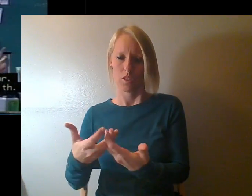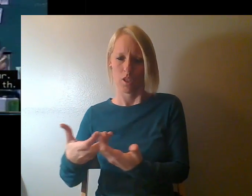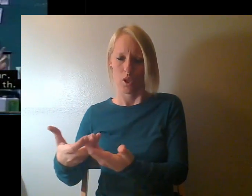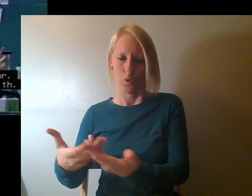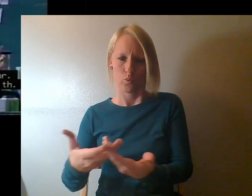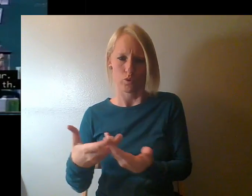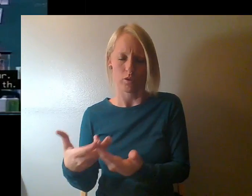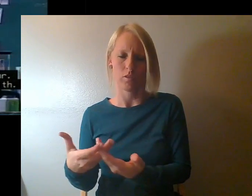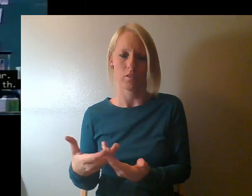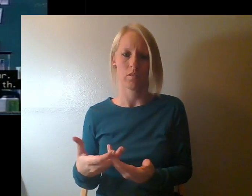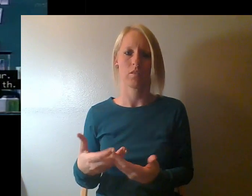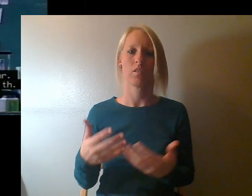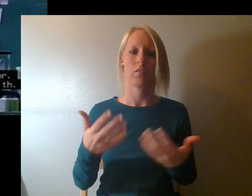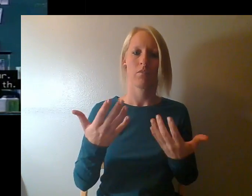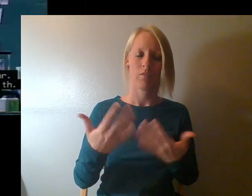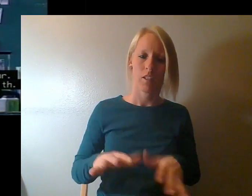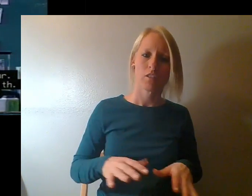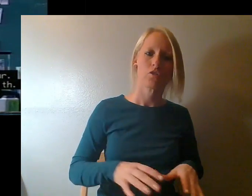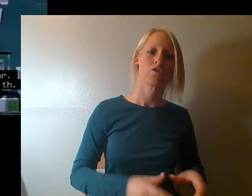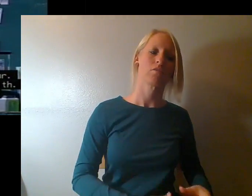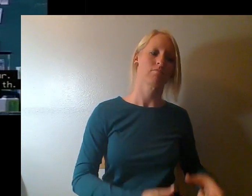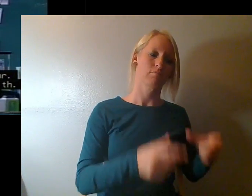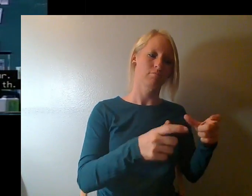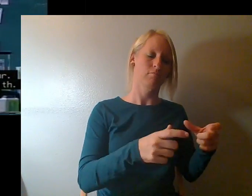much lighter color.